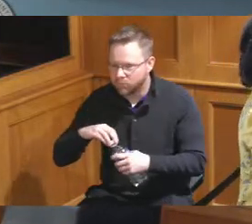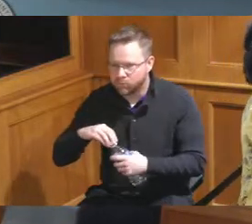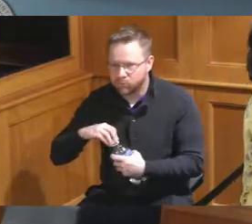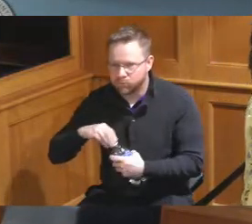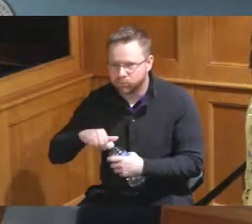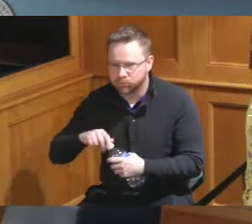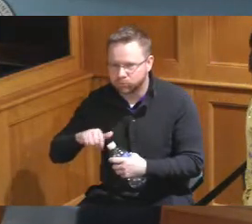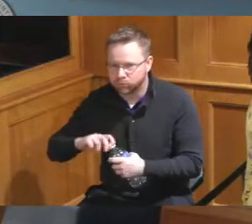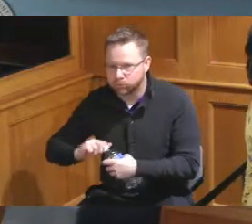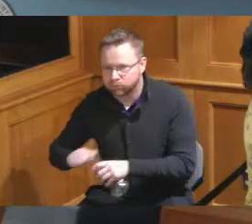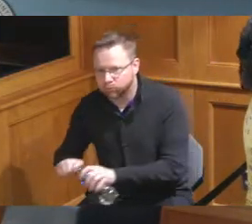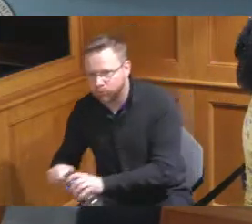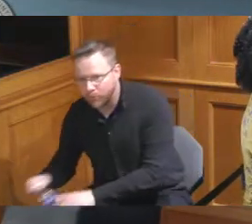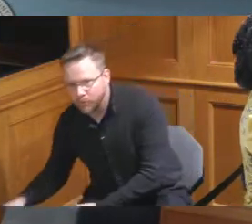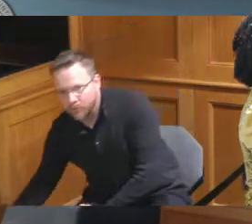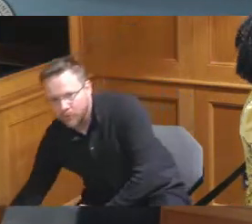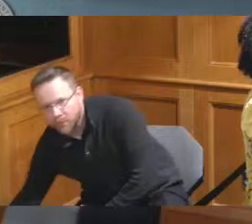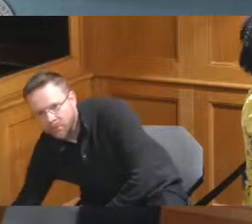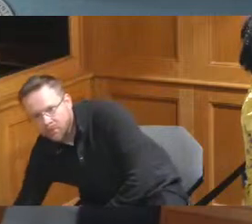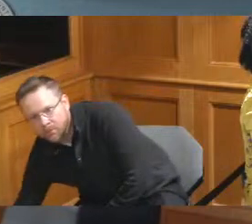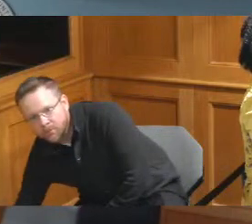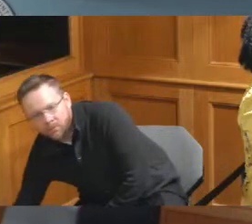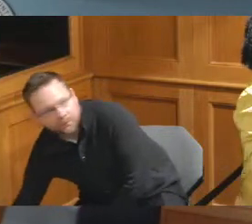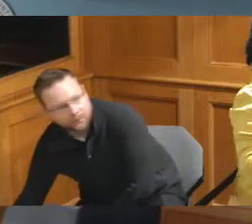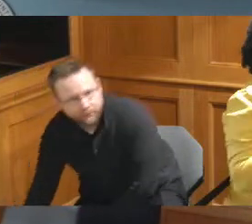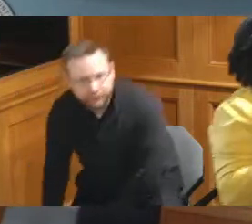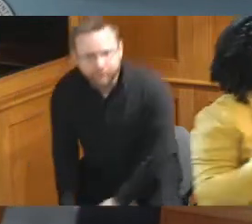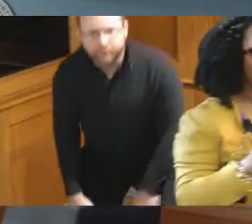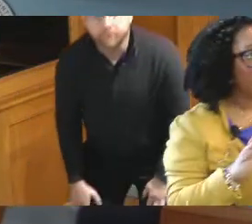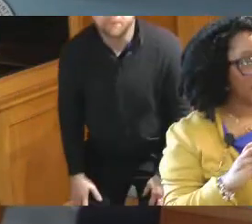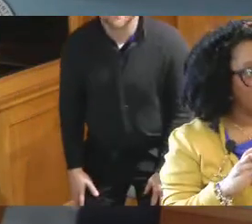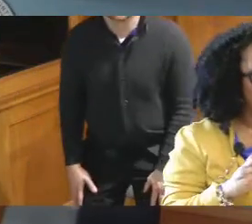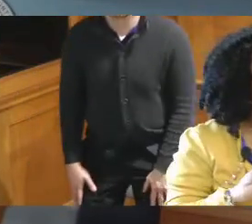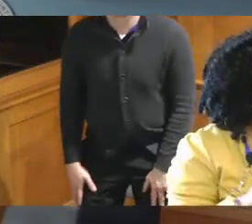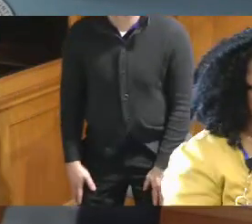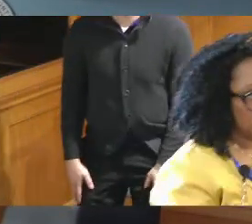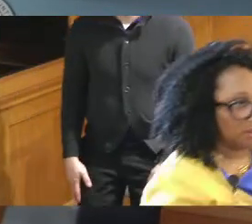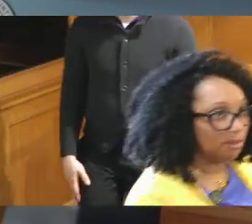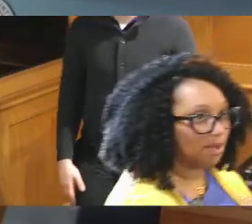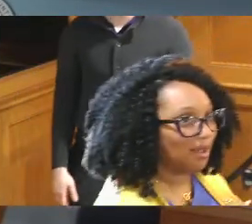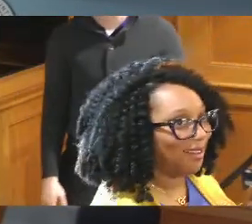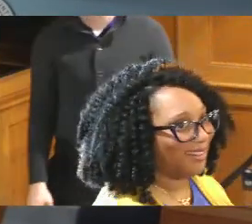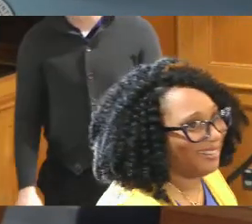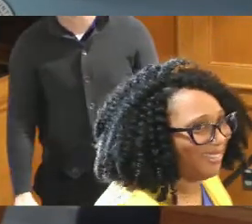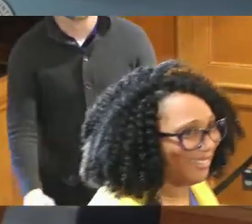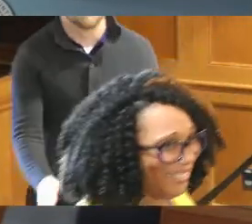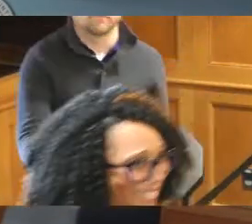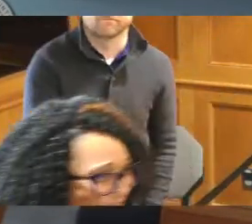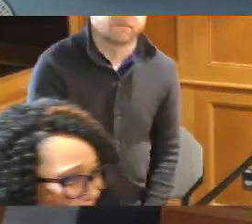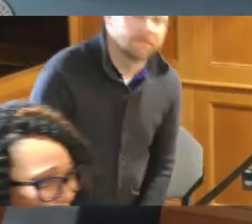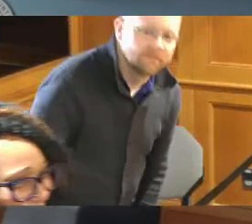Yeah. Oh. Okay. Yeah, we'll make sure everyone gets a chance to take a picture.